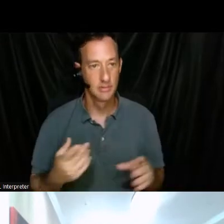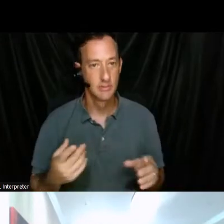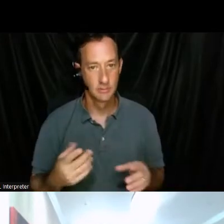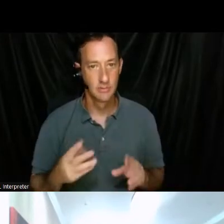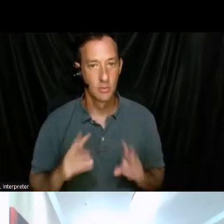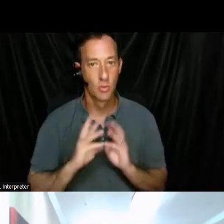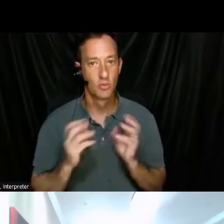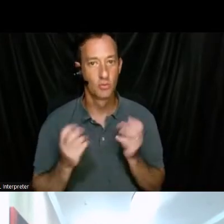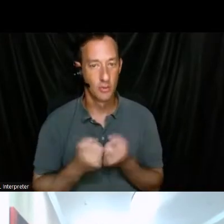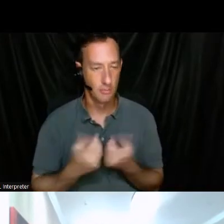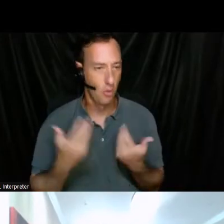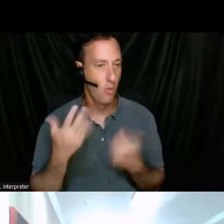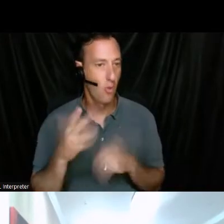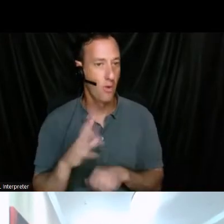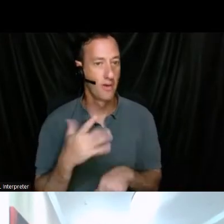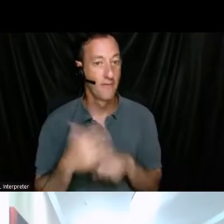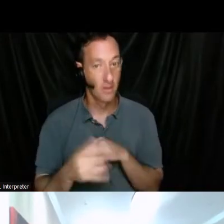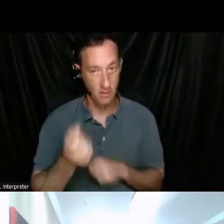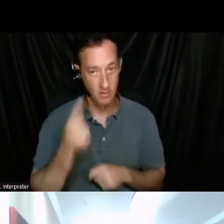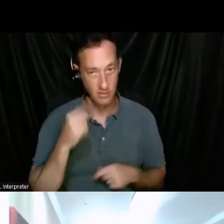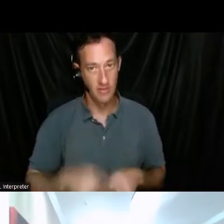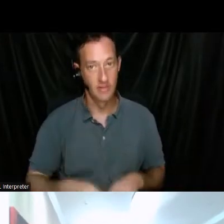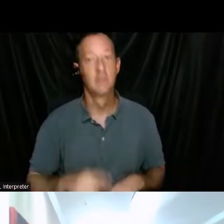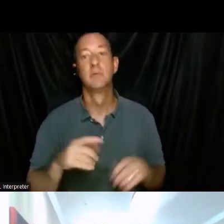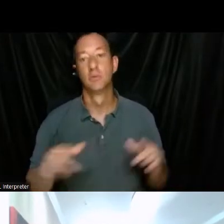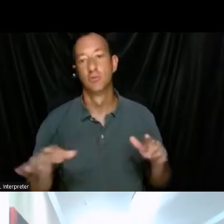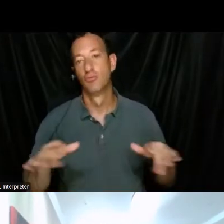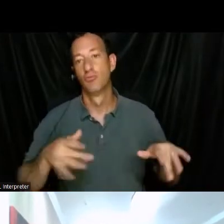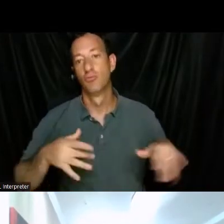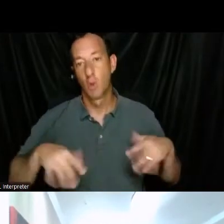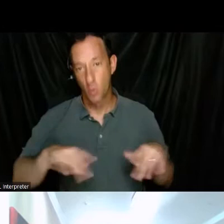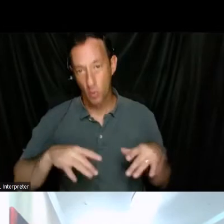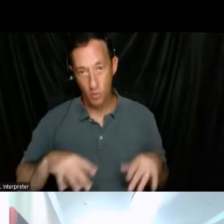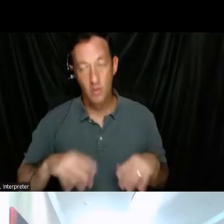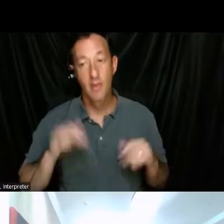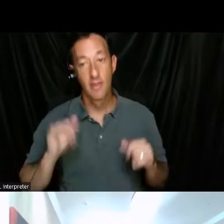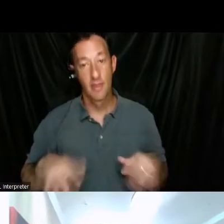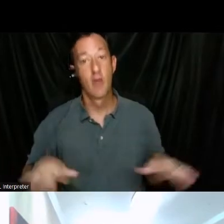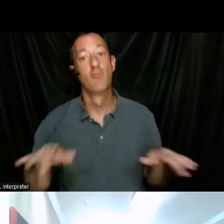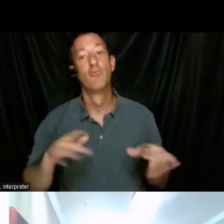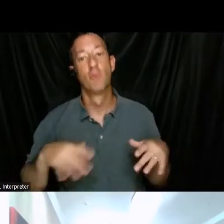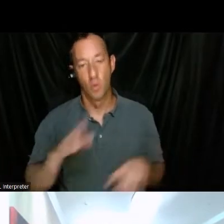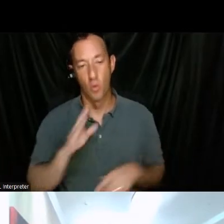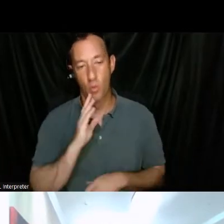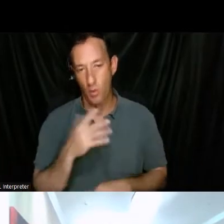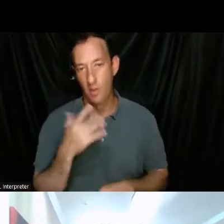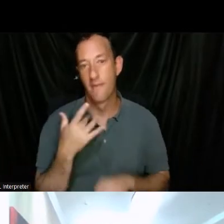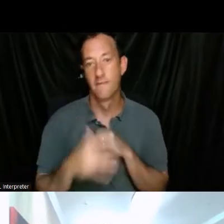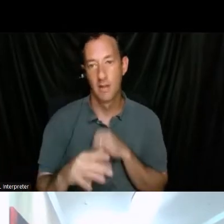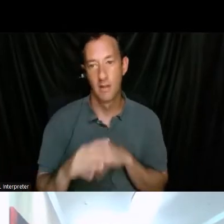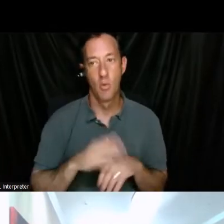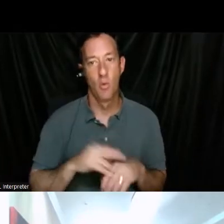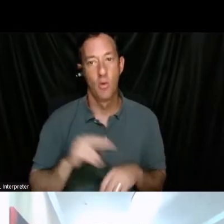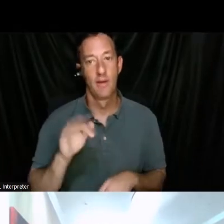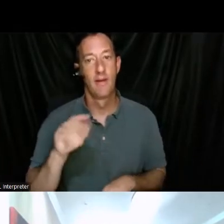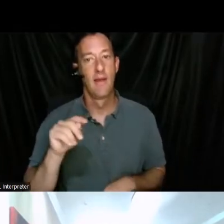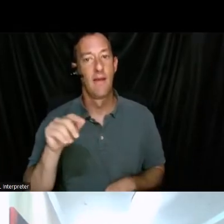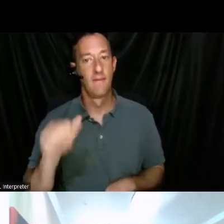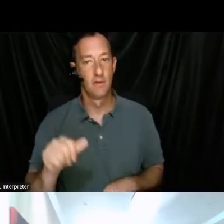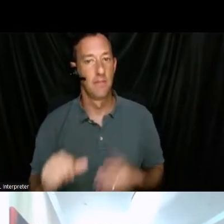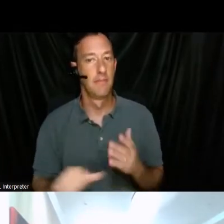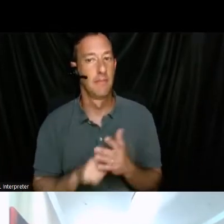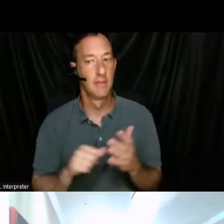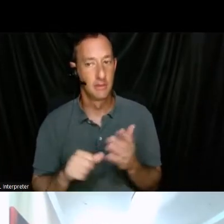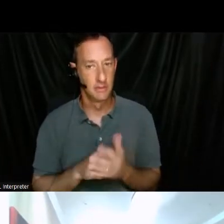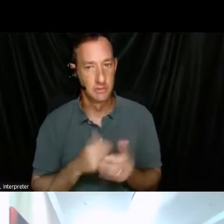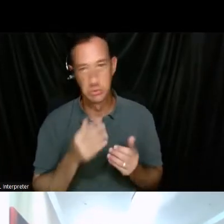available. The event is being recorded, and that recording will also be available on the NAFTA page in the